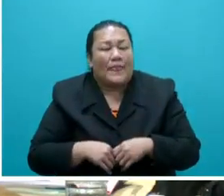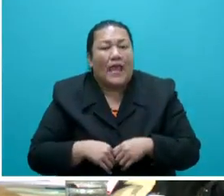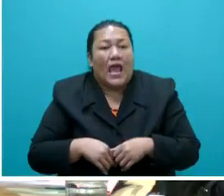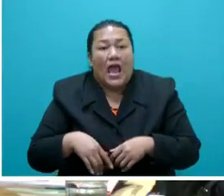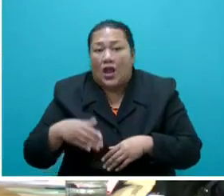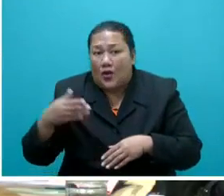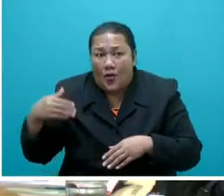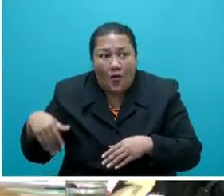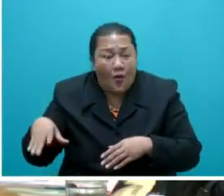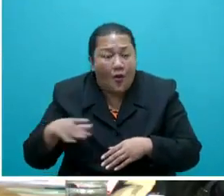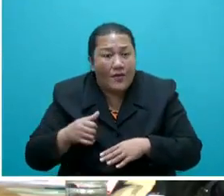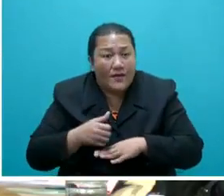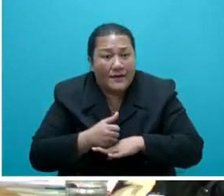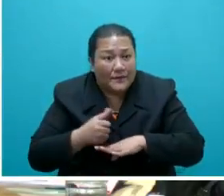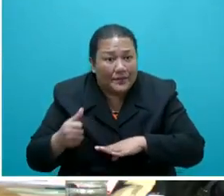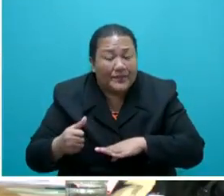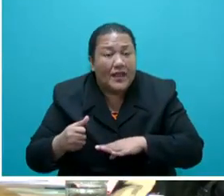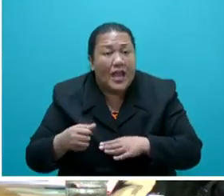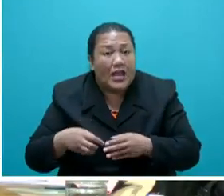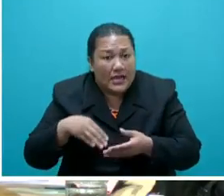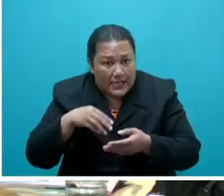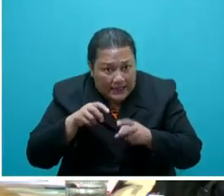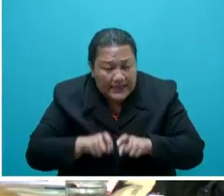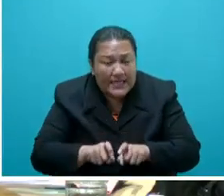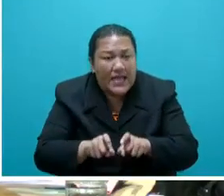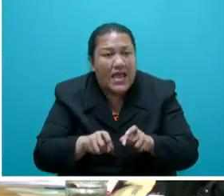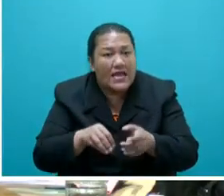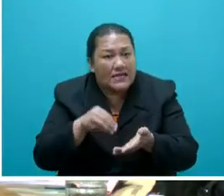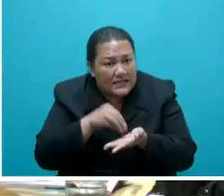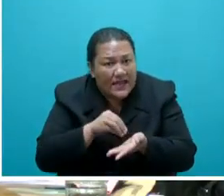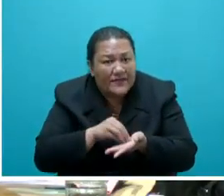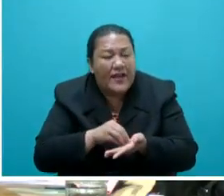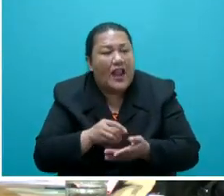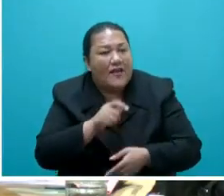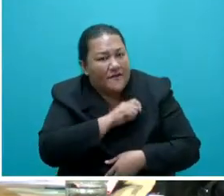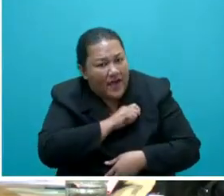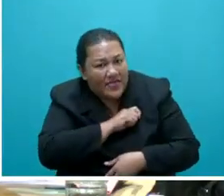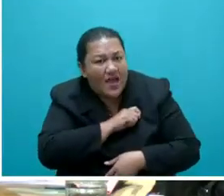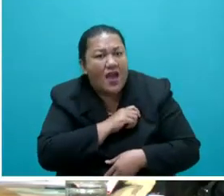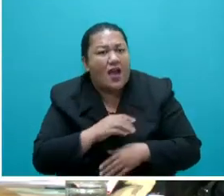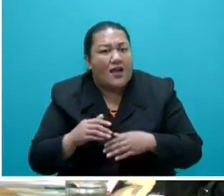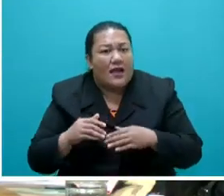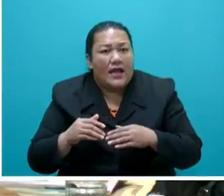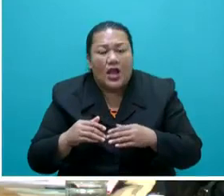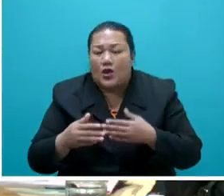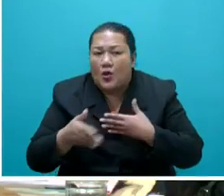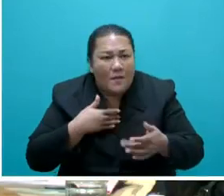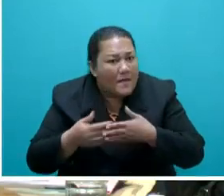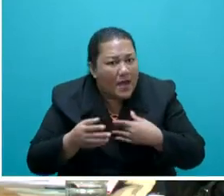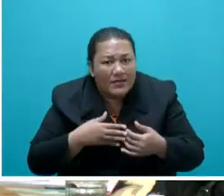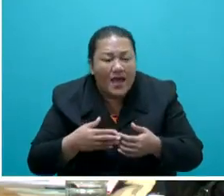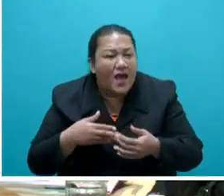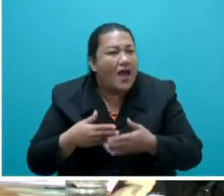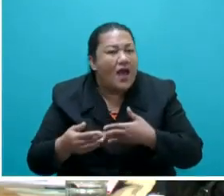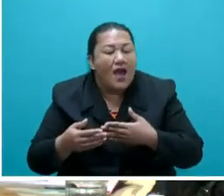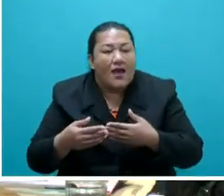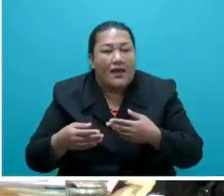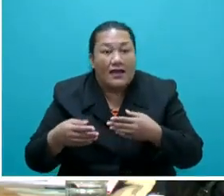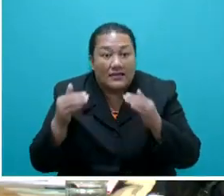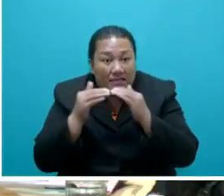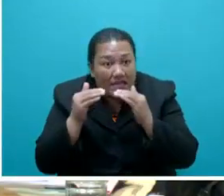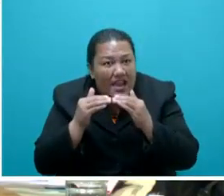all Fijians, irrespective of gender, faith, ethnicity, socioeconomic status, or